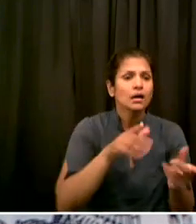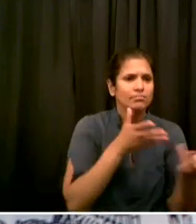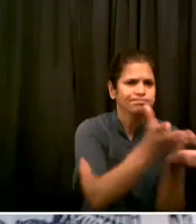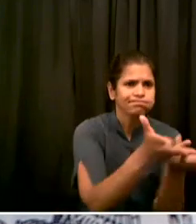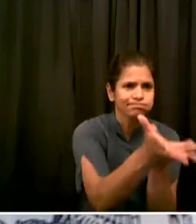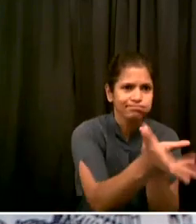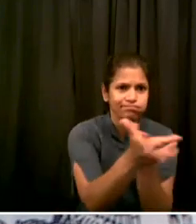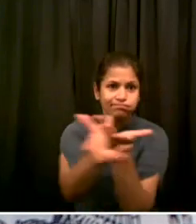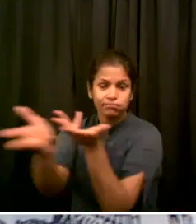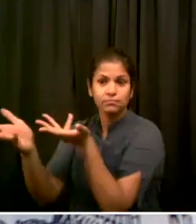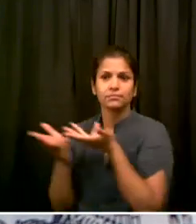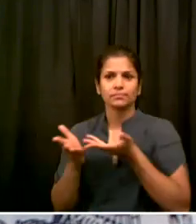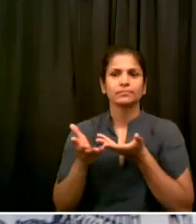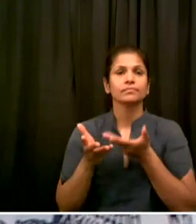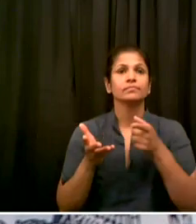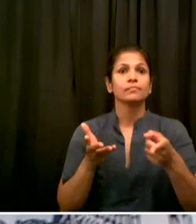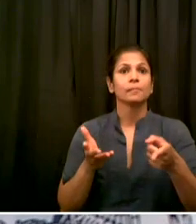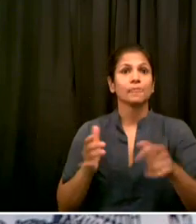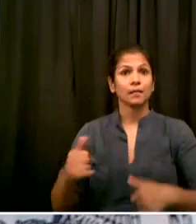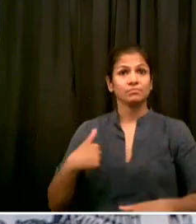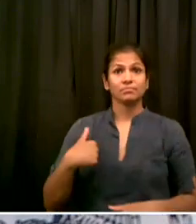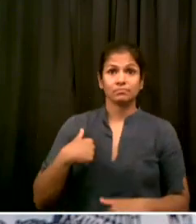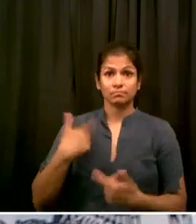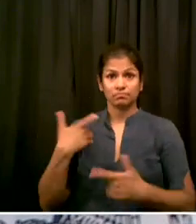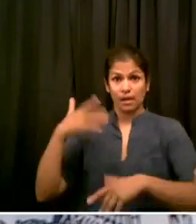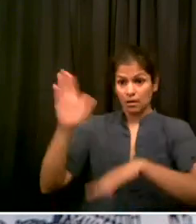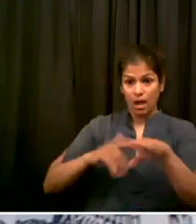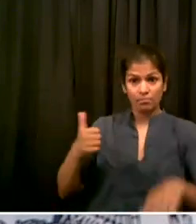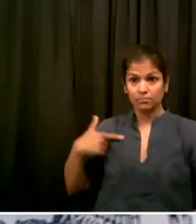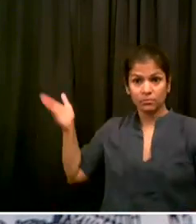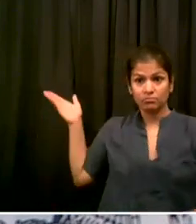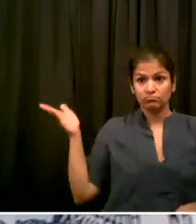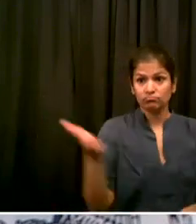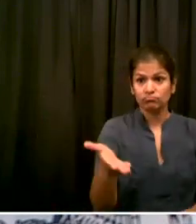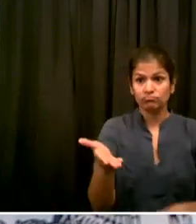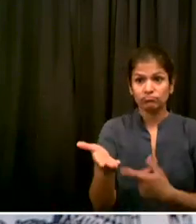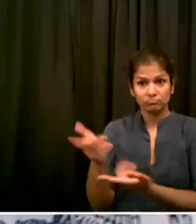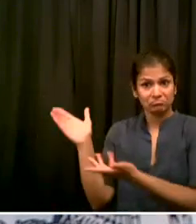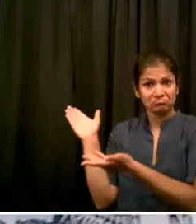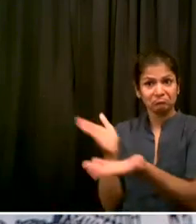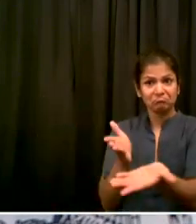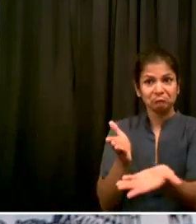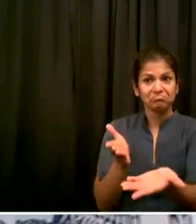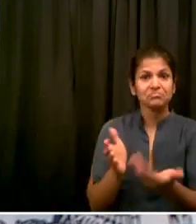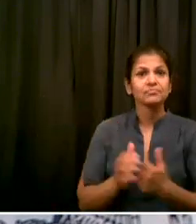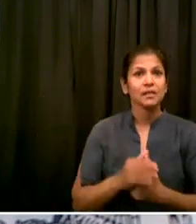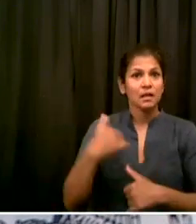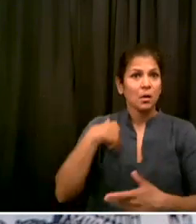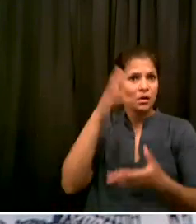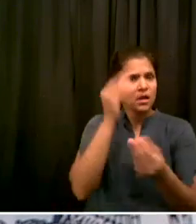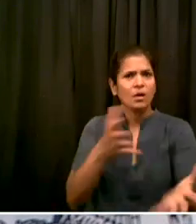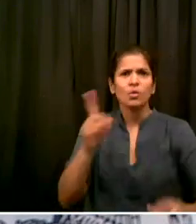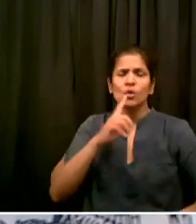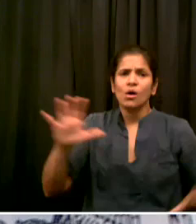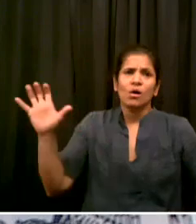We'll be happy to bring him out for a guest appearance, but he is doing a hell of a lot of good work as we speak.